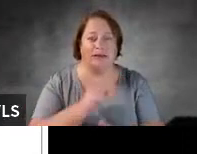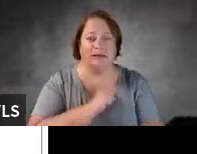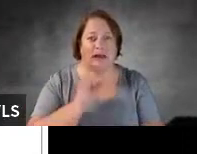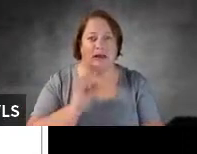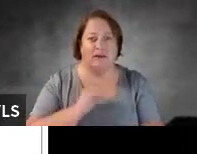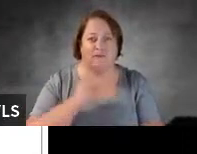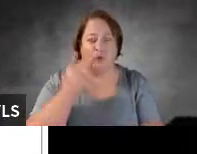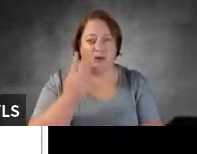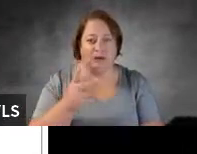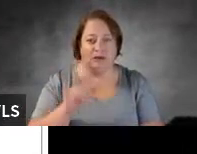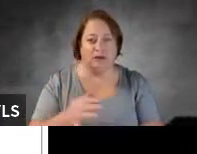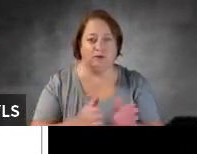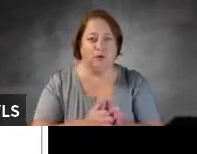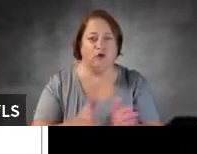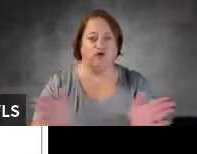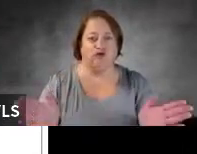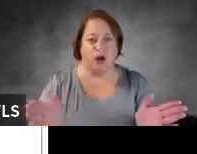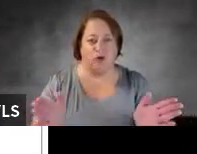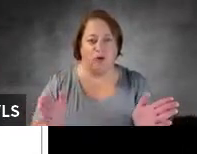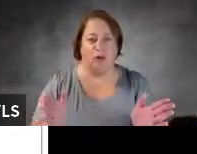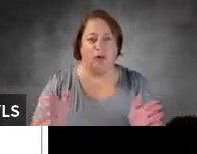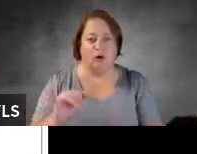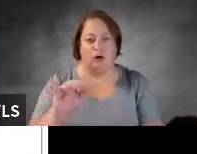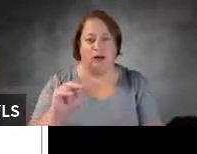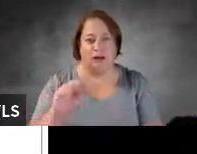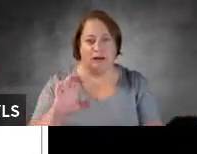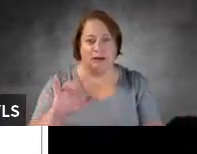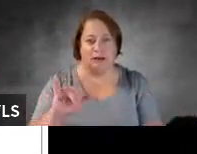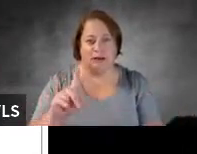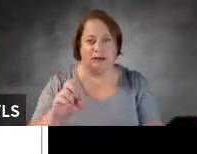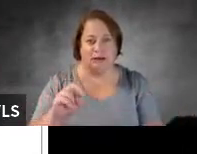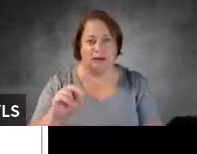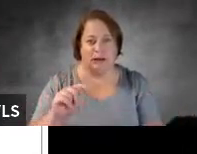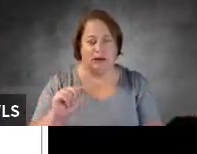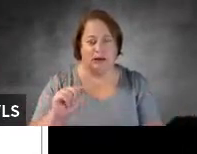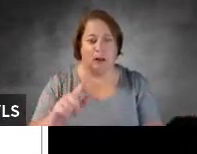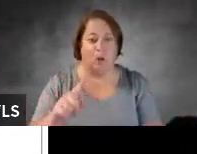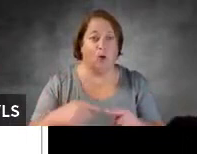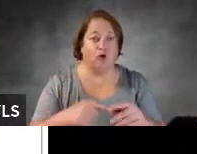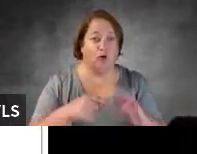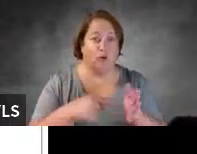that paid out of that general or incidental fund. When you are paying